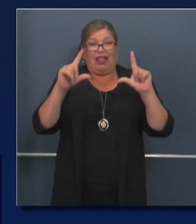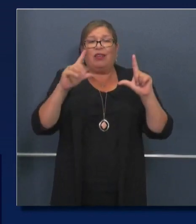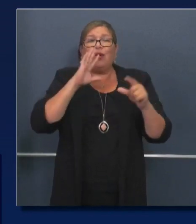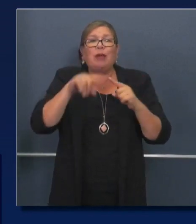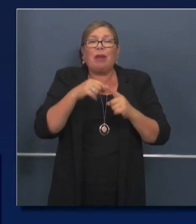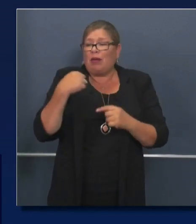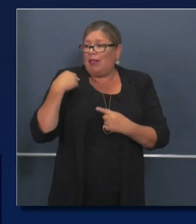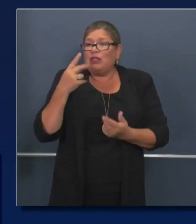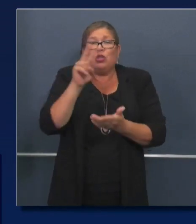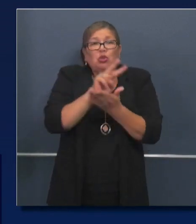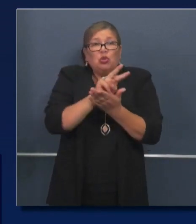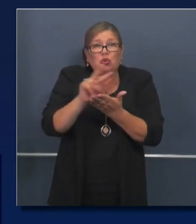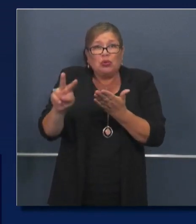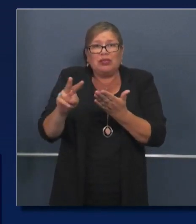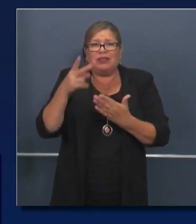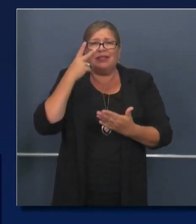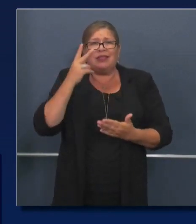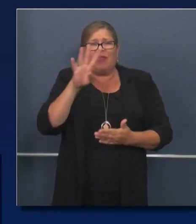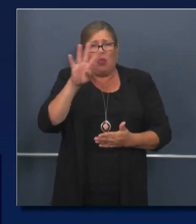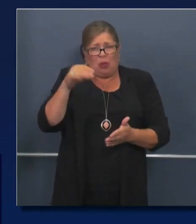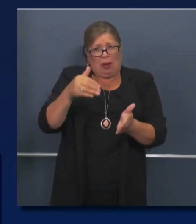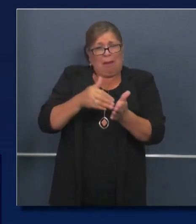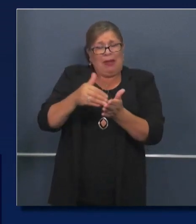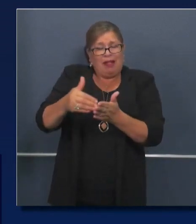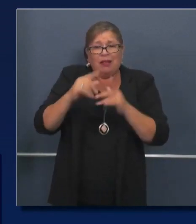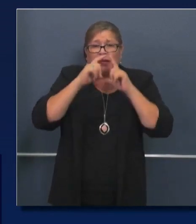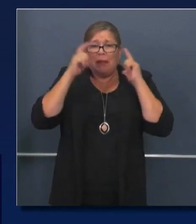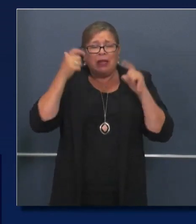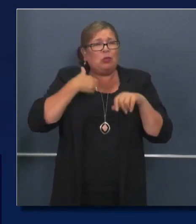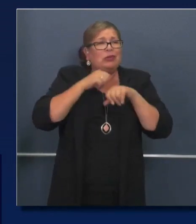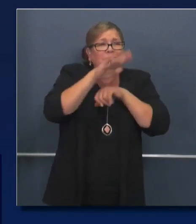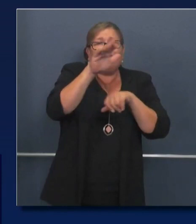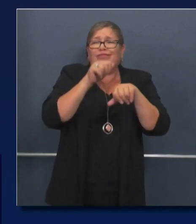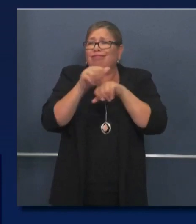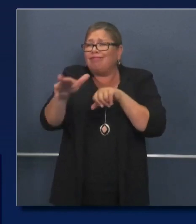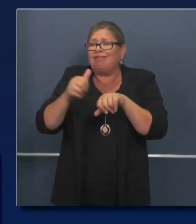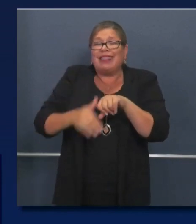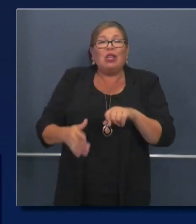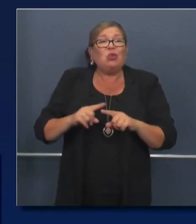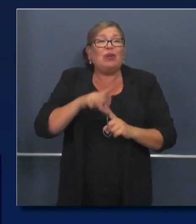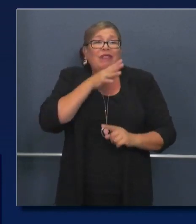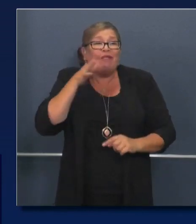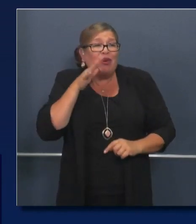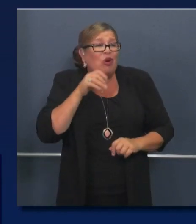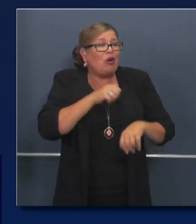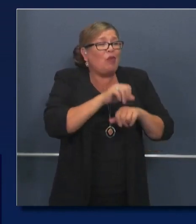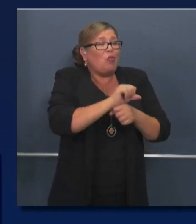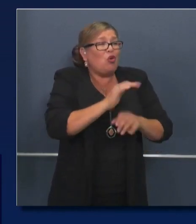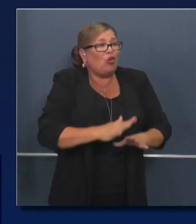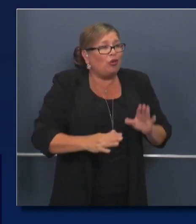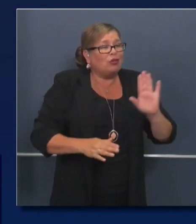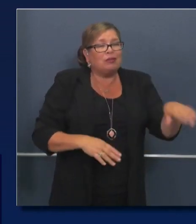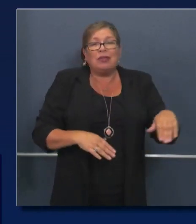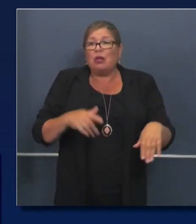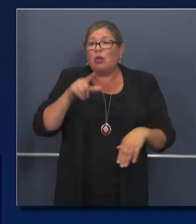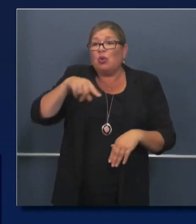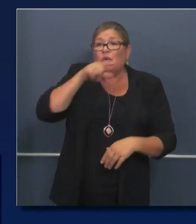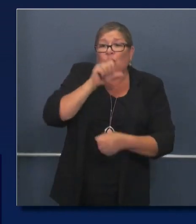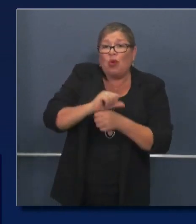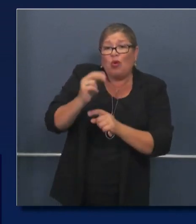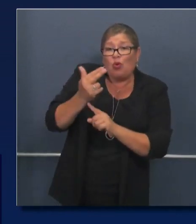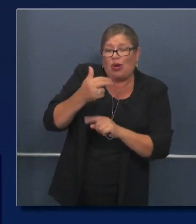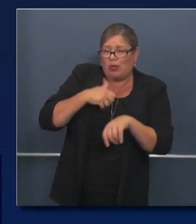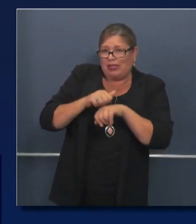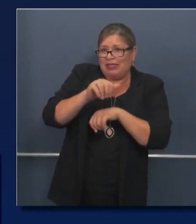weeks. You could see by sector, getting into the agricultural community, getting into hotel and lodging, getting into local government,